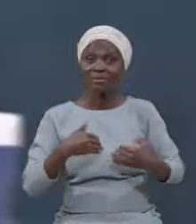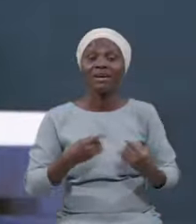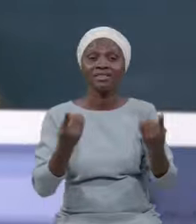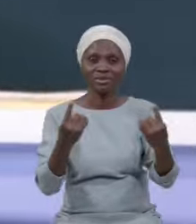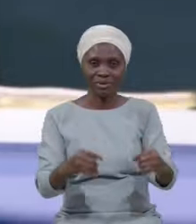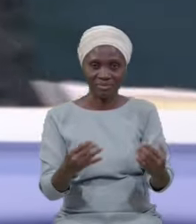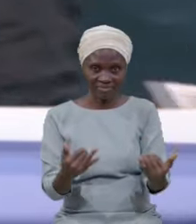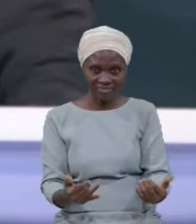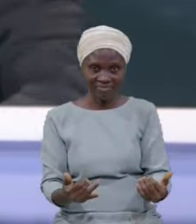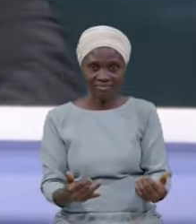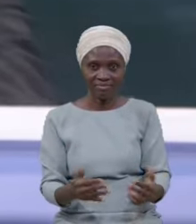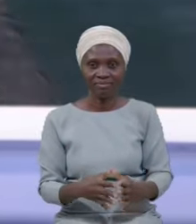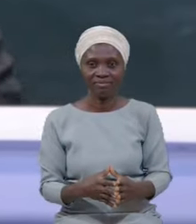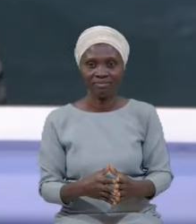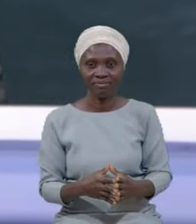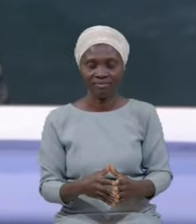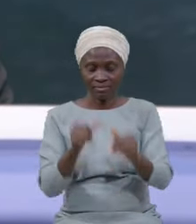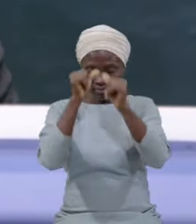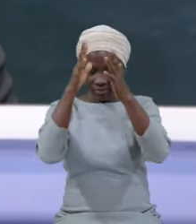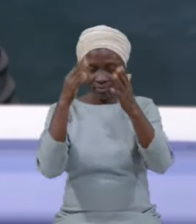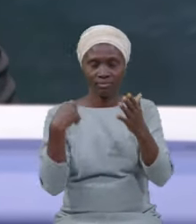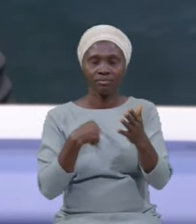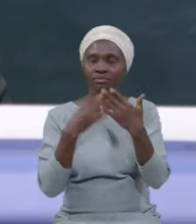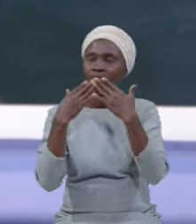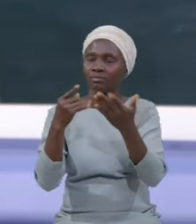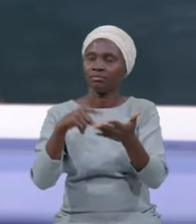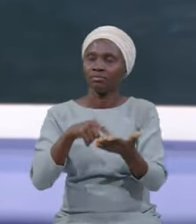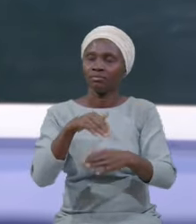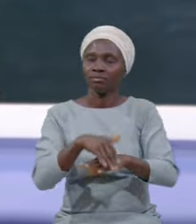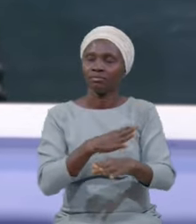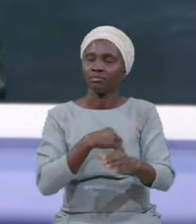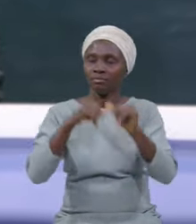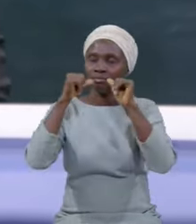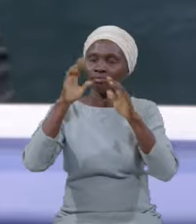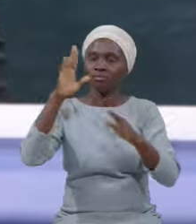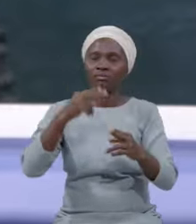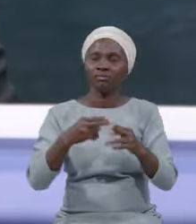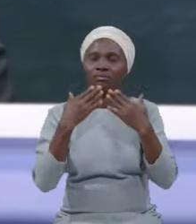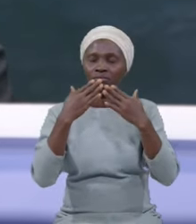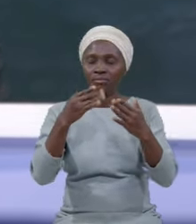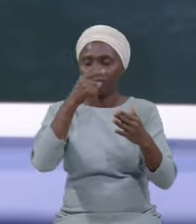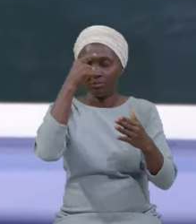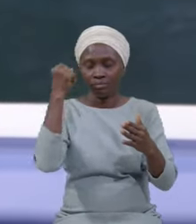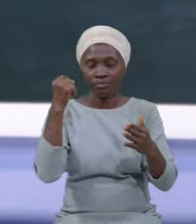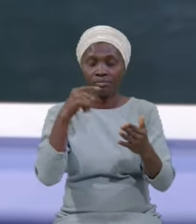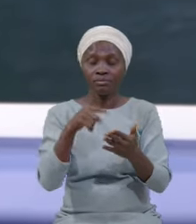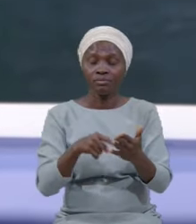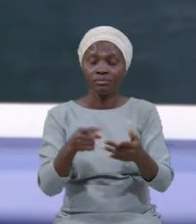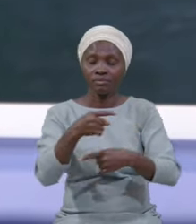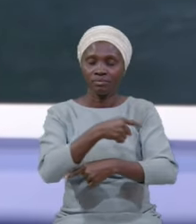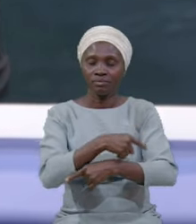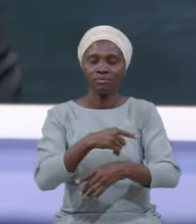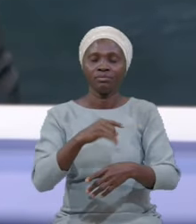Father, we thank you tonight and bless your name. Thank you because this day in